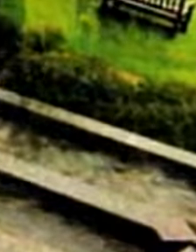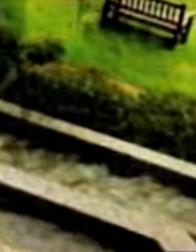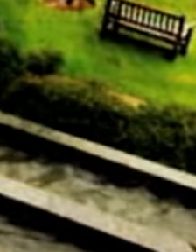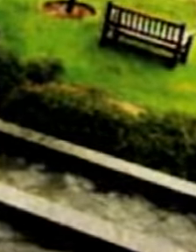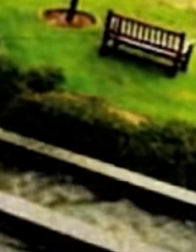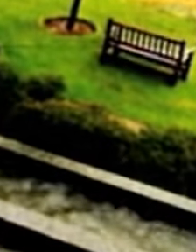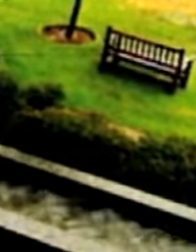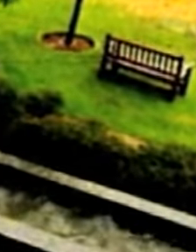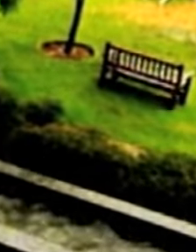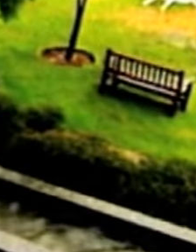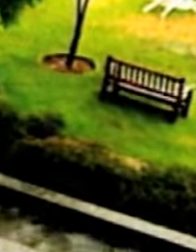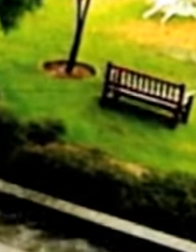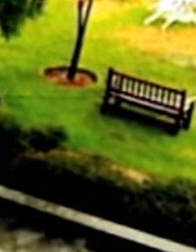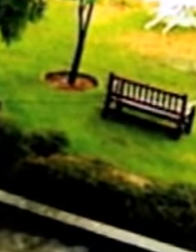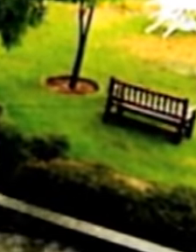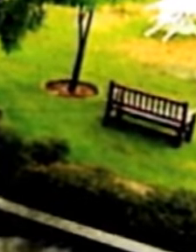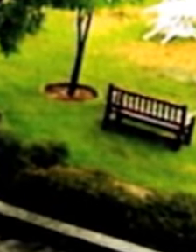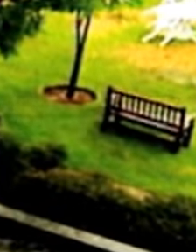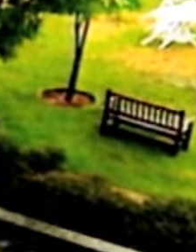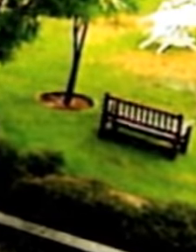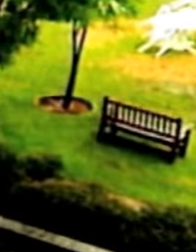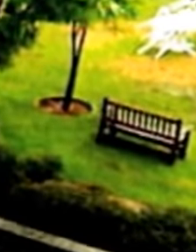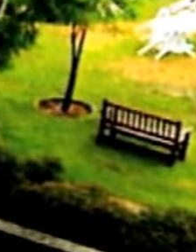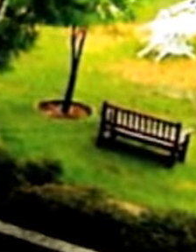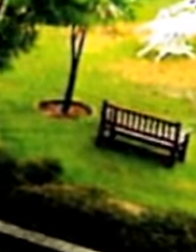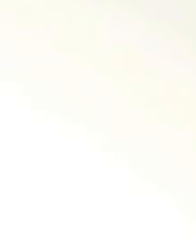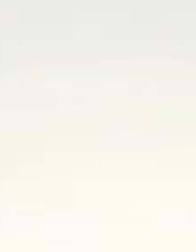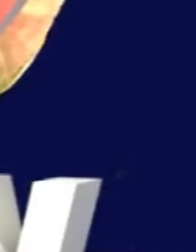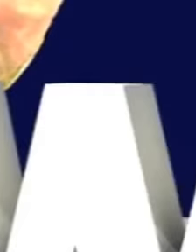past the city, then cycling around the Big Hole.